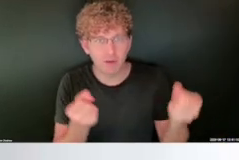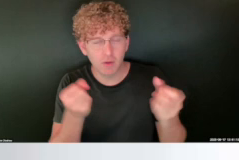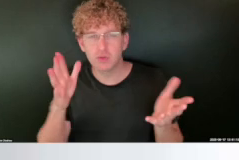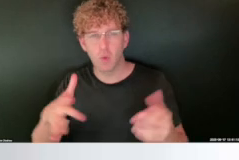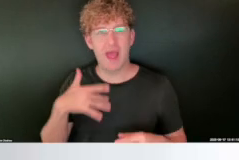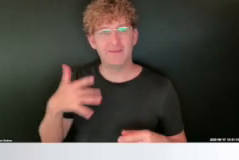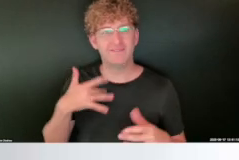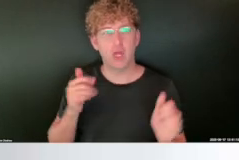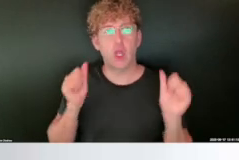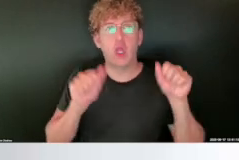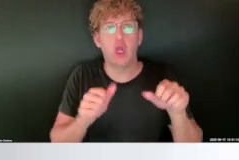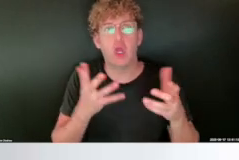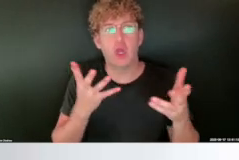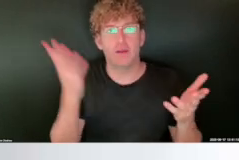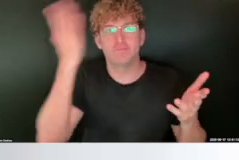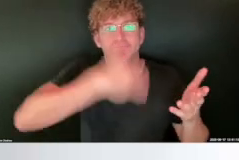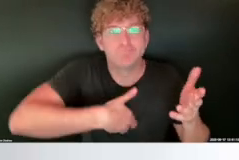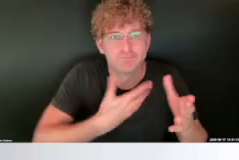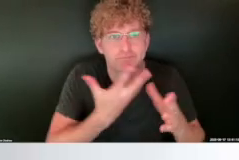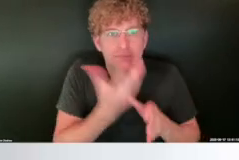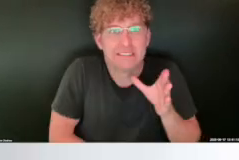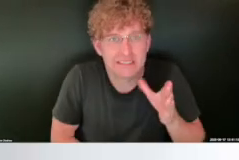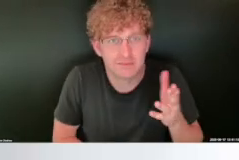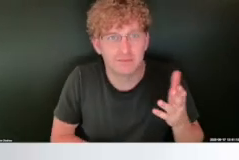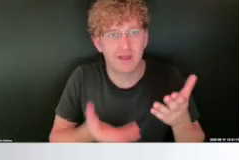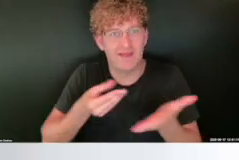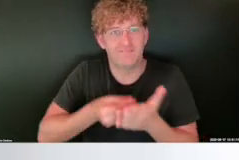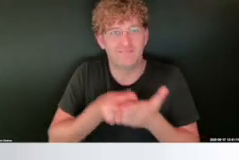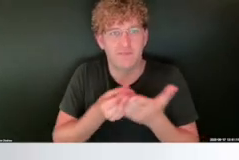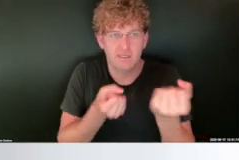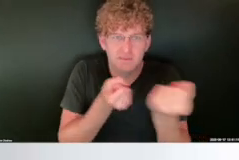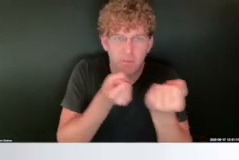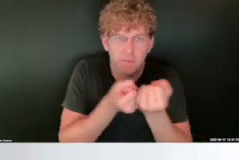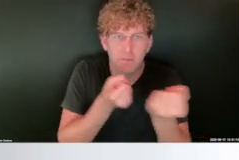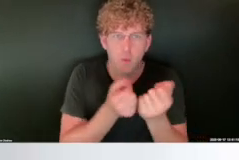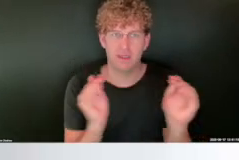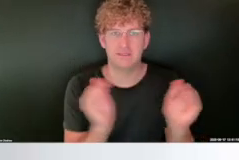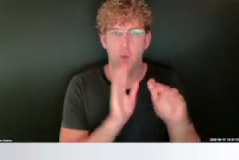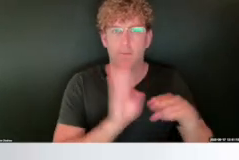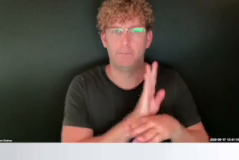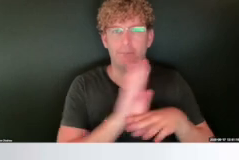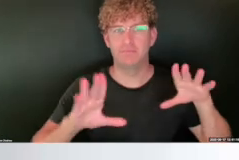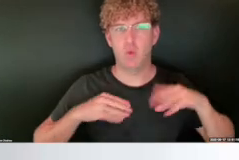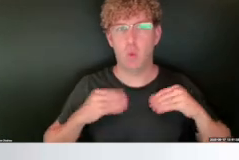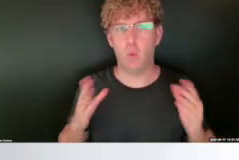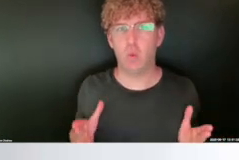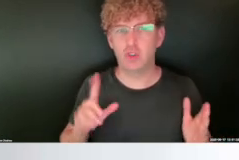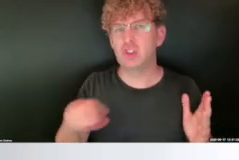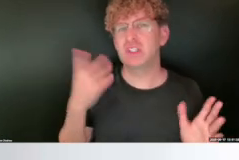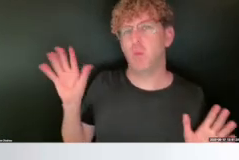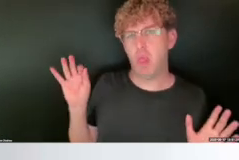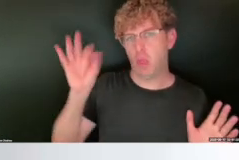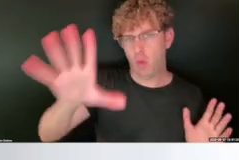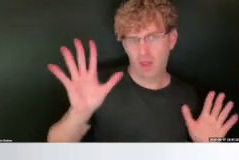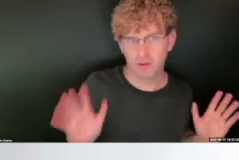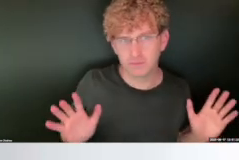in the funding there to support those small business owners. I just want to throw that out there and see if there's any way